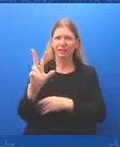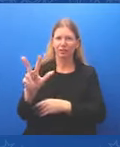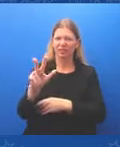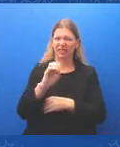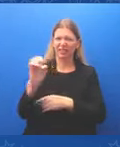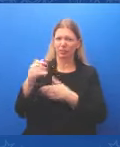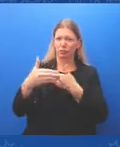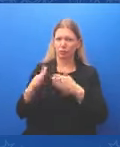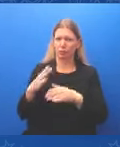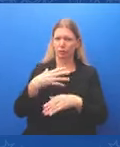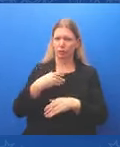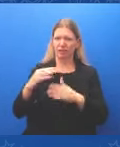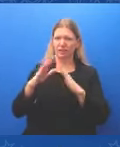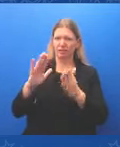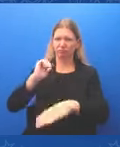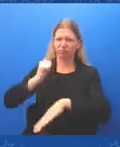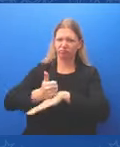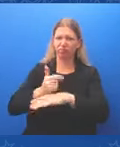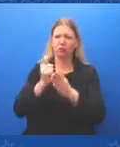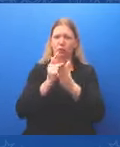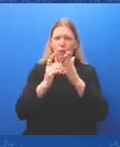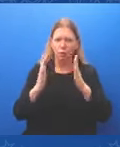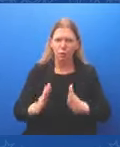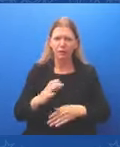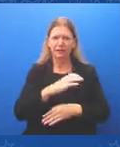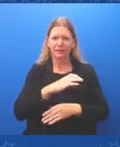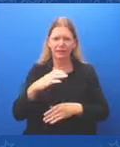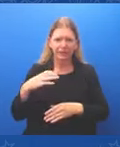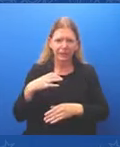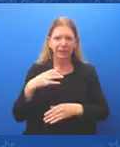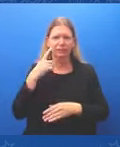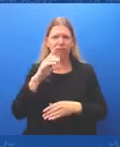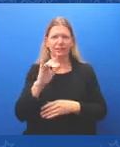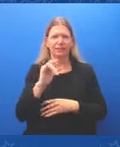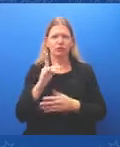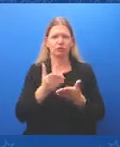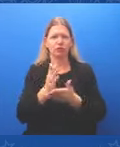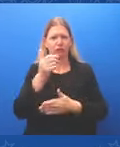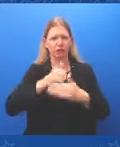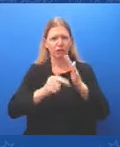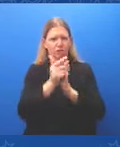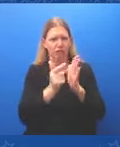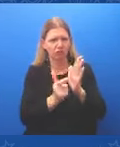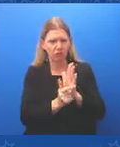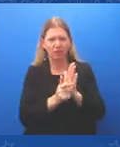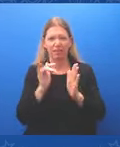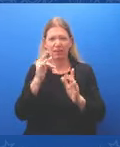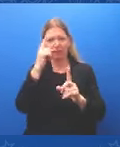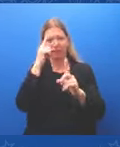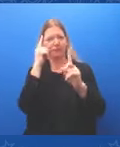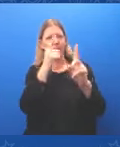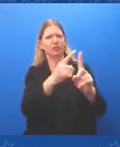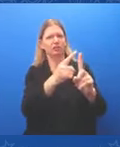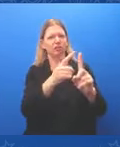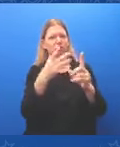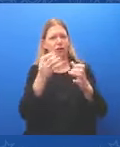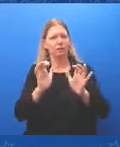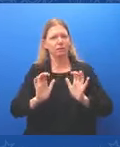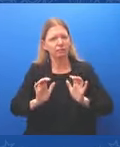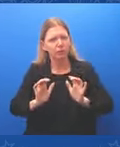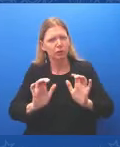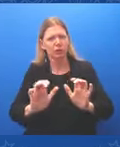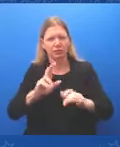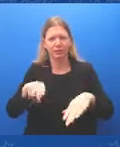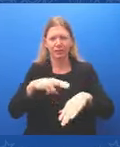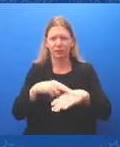nation's leading lawyers as agents of change in the civil rights movement. And that's who you are, and that's what happened.